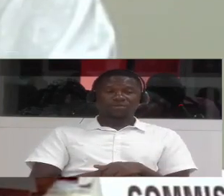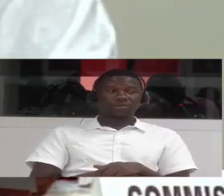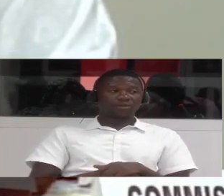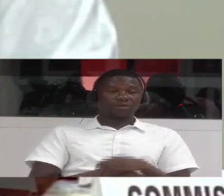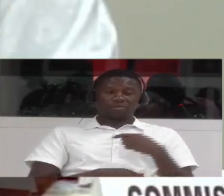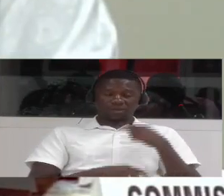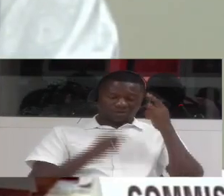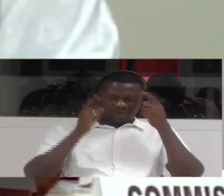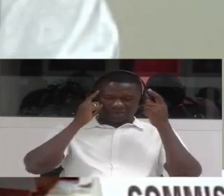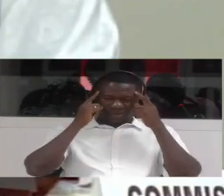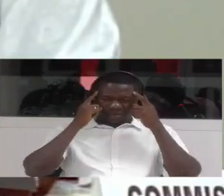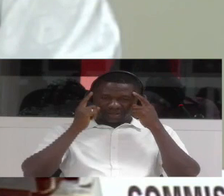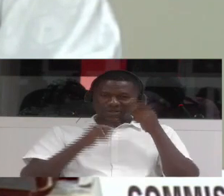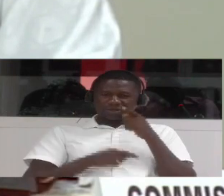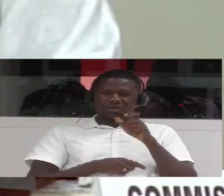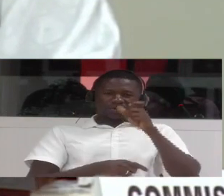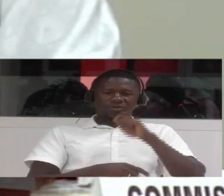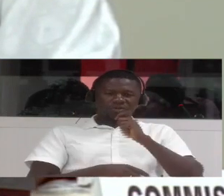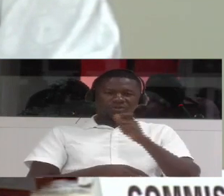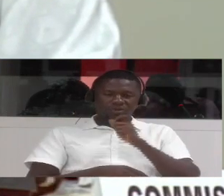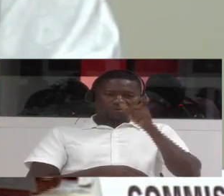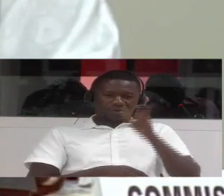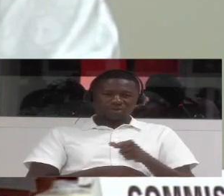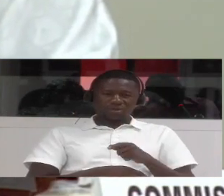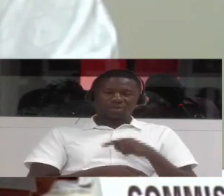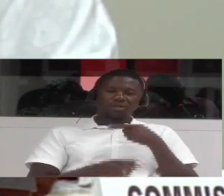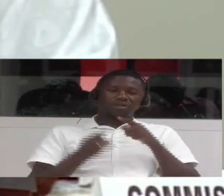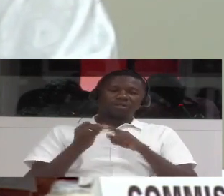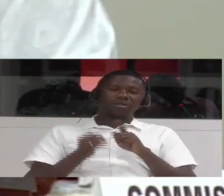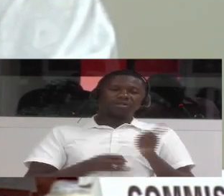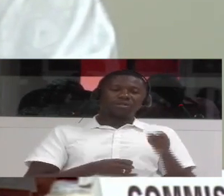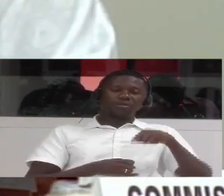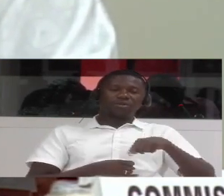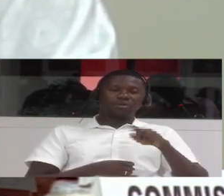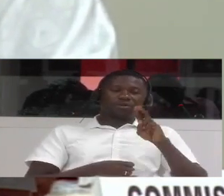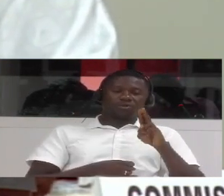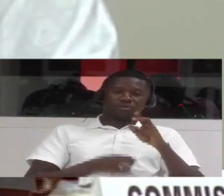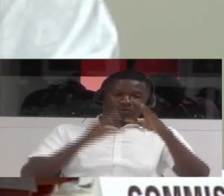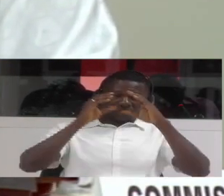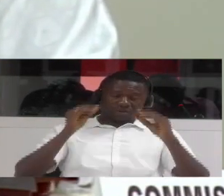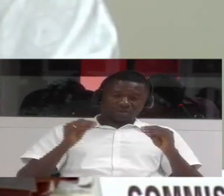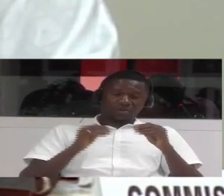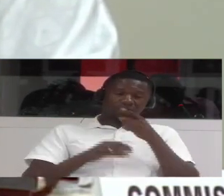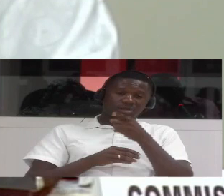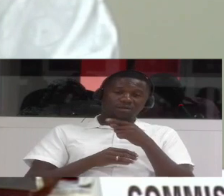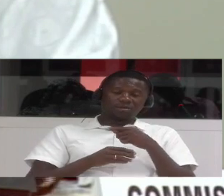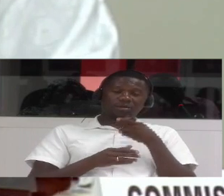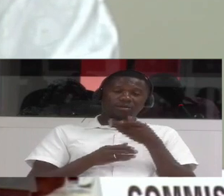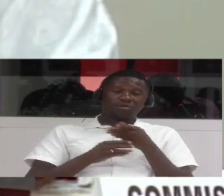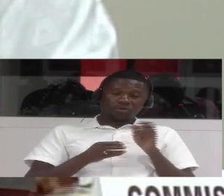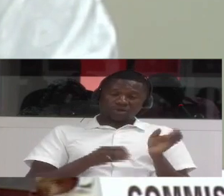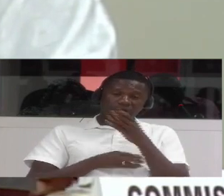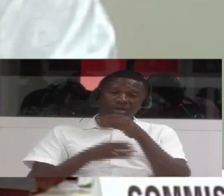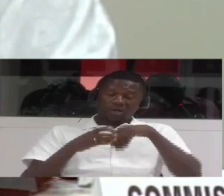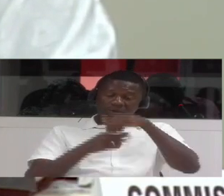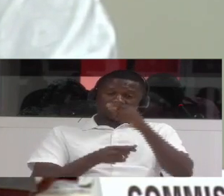My suggestion is journalists, the GPU in particular, must go out to